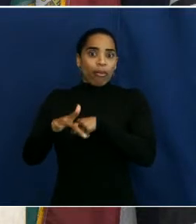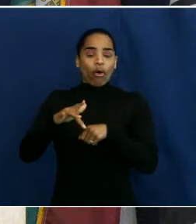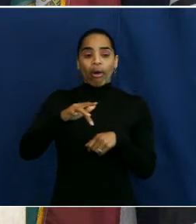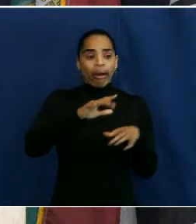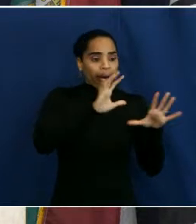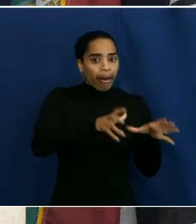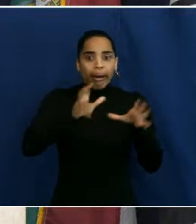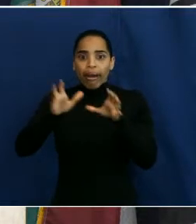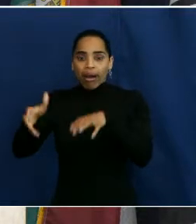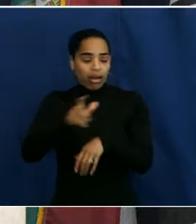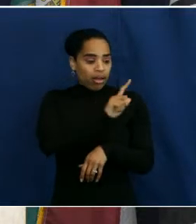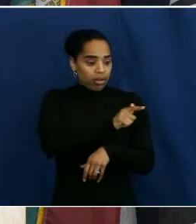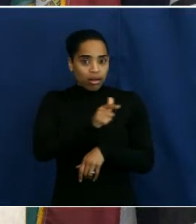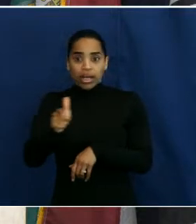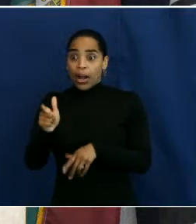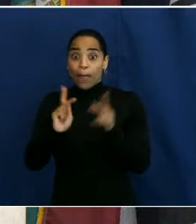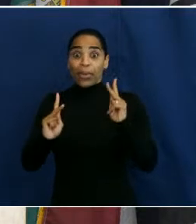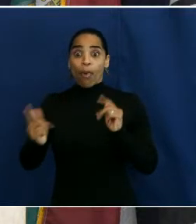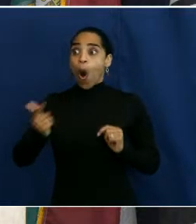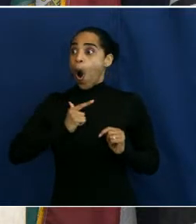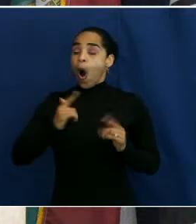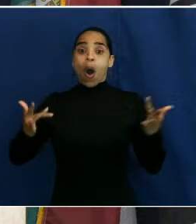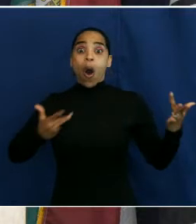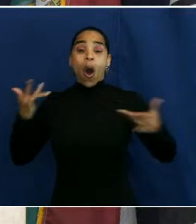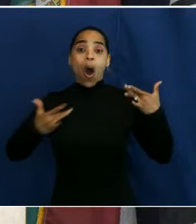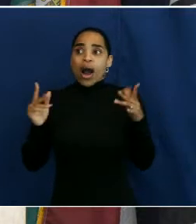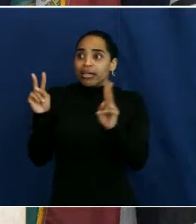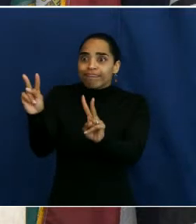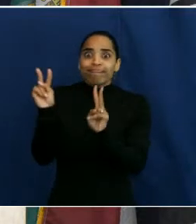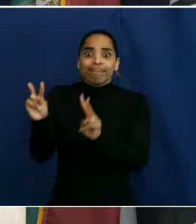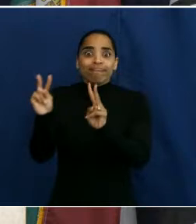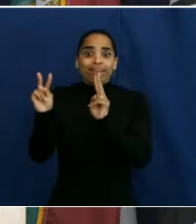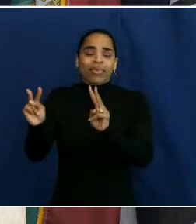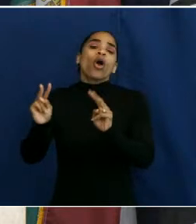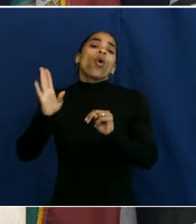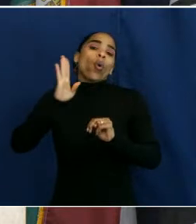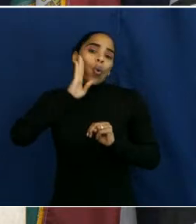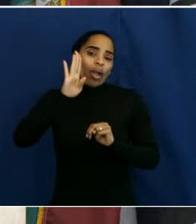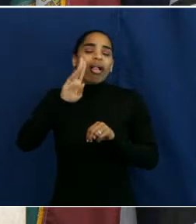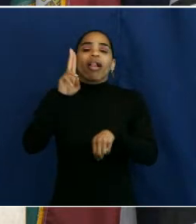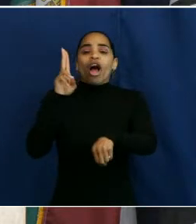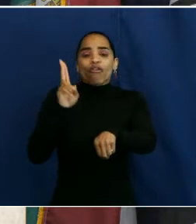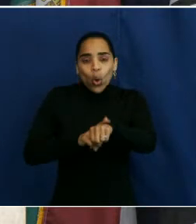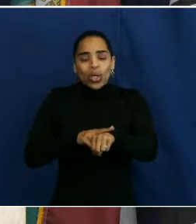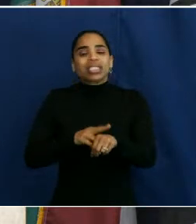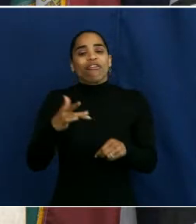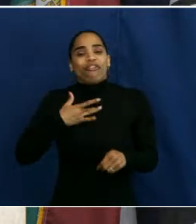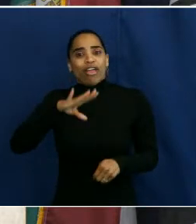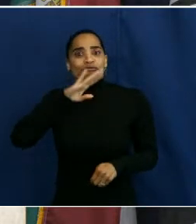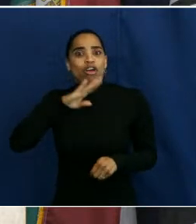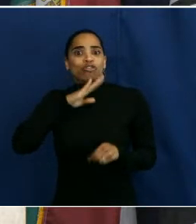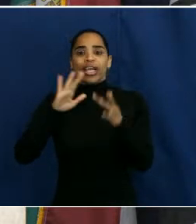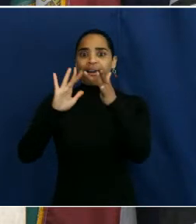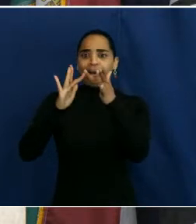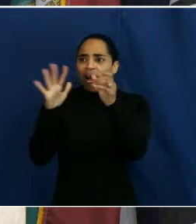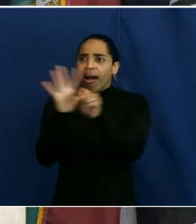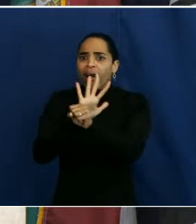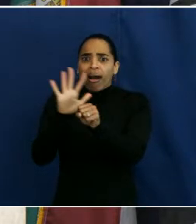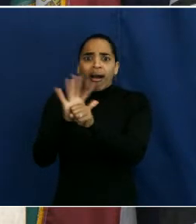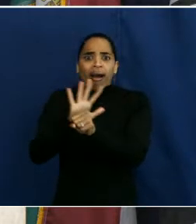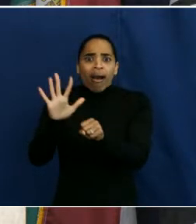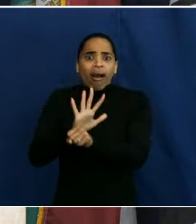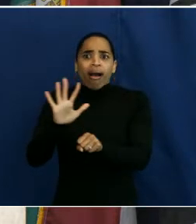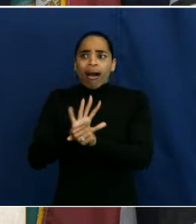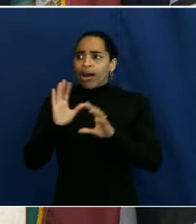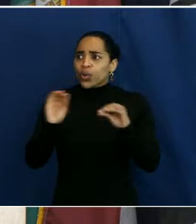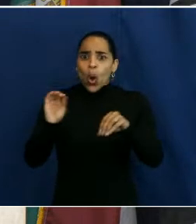category, it's going to create a surge of people seeking out vaccines, and so there will be the normal frustration that we've been through multiple times about